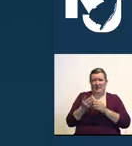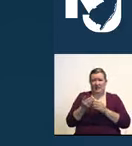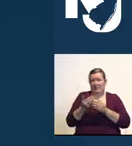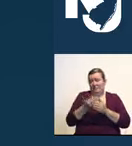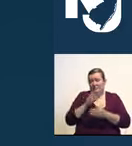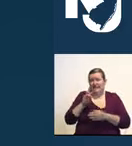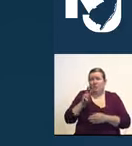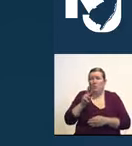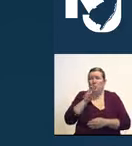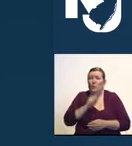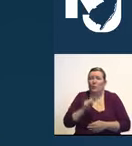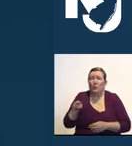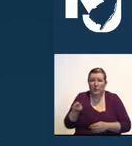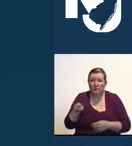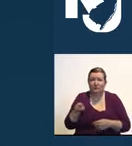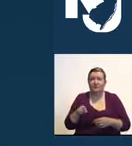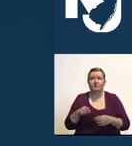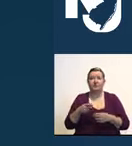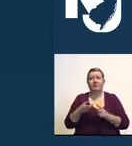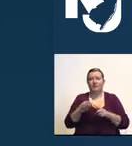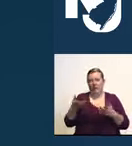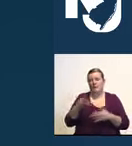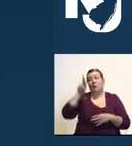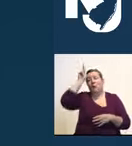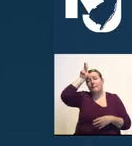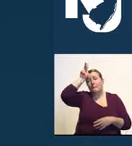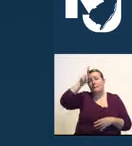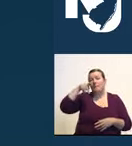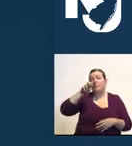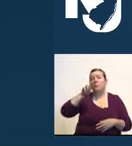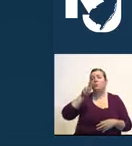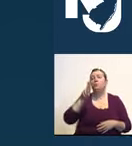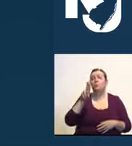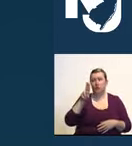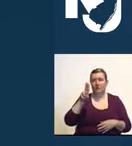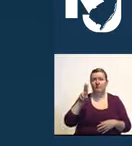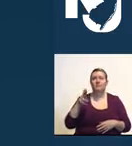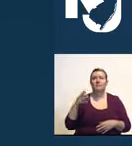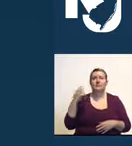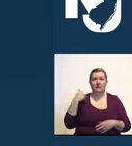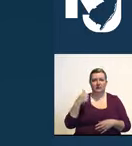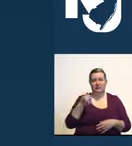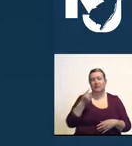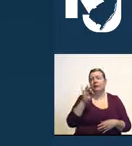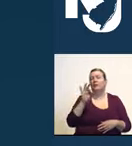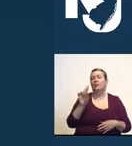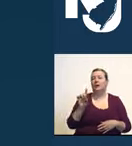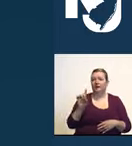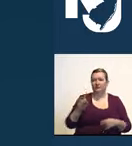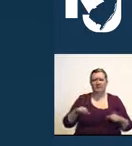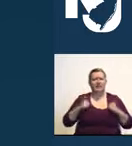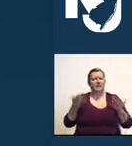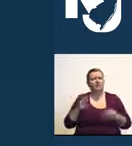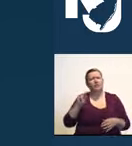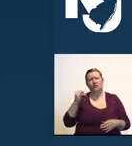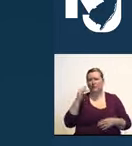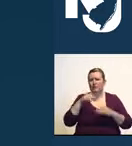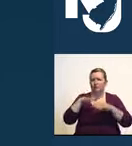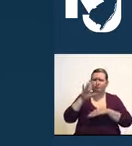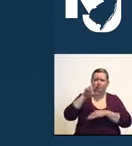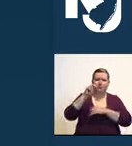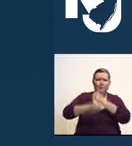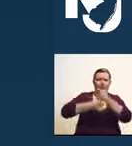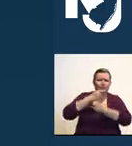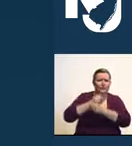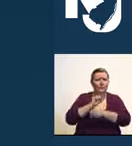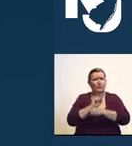Jersey from his native Peru in 1991. Across his nearly 30 years in New Jersey, he would work in the restaurant industry